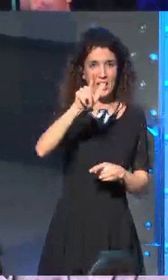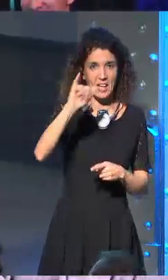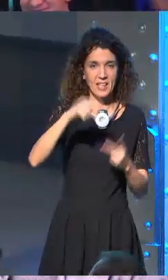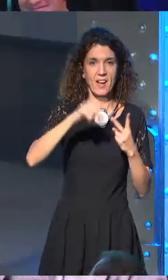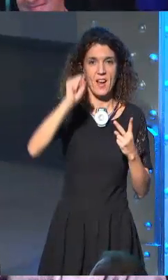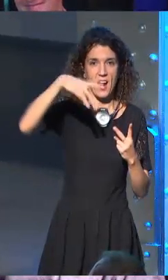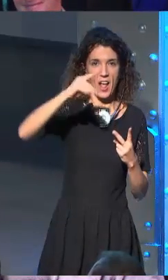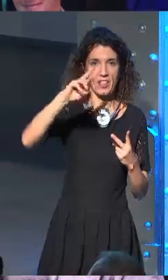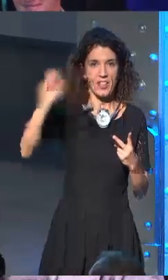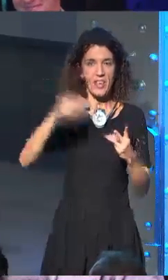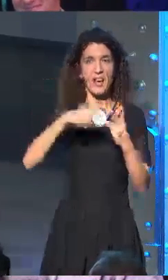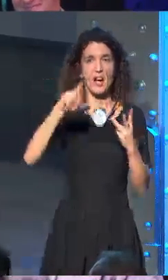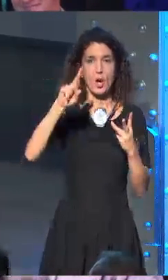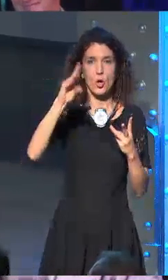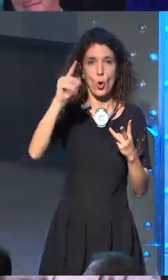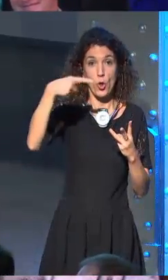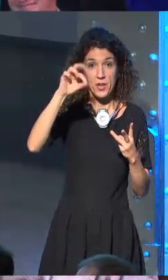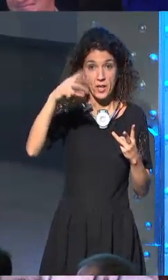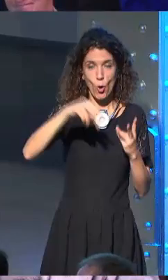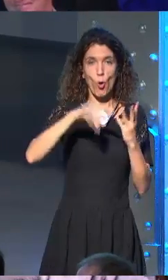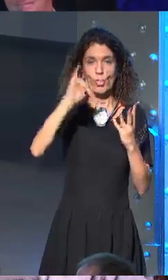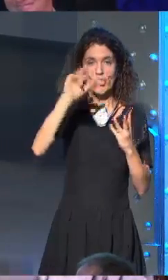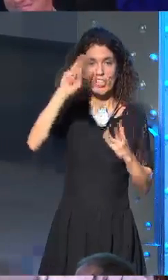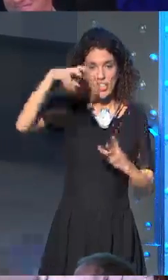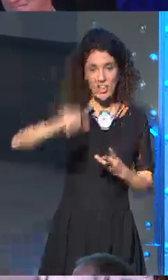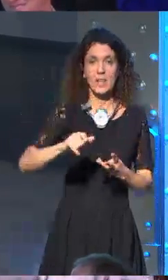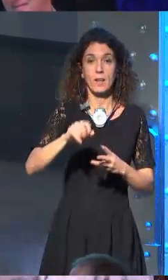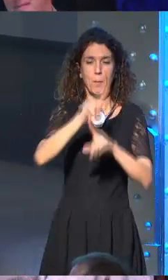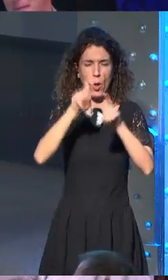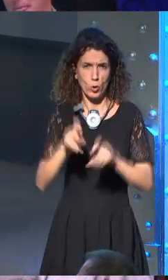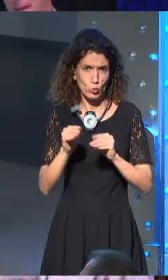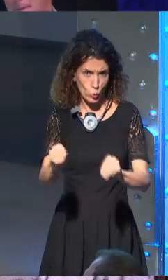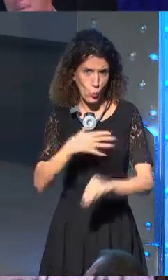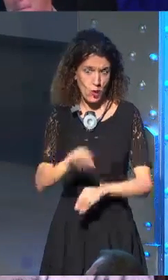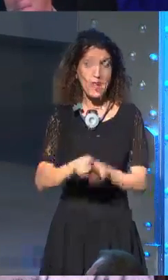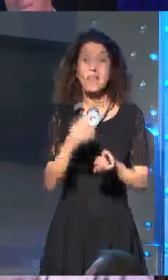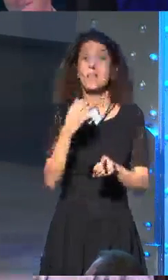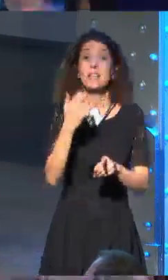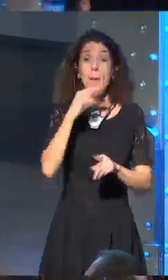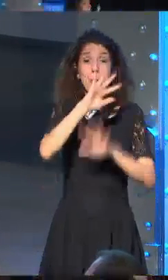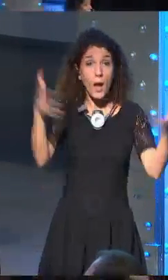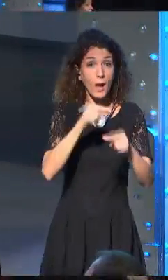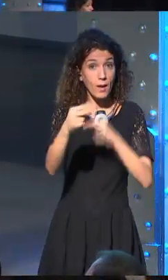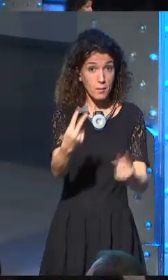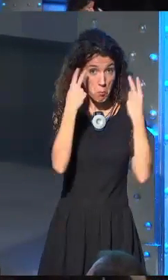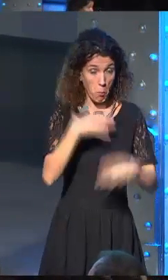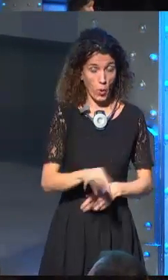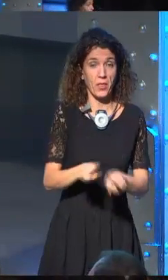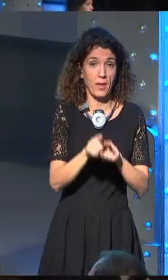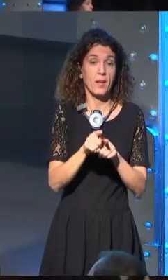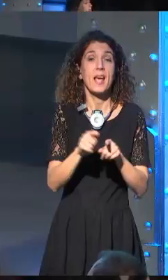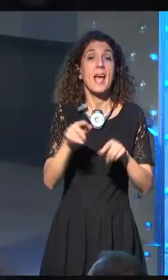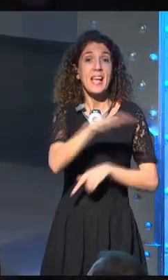questions. We have Fernando, Natalia, Andrea, Edna, Rodrigo, and Irene, who will be here asking their questions.